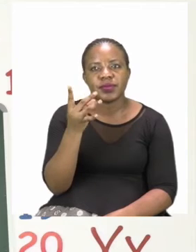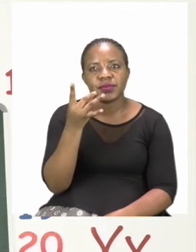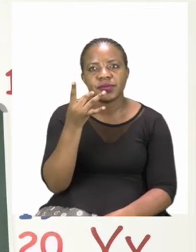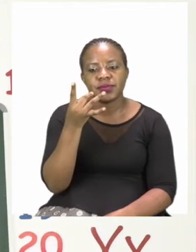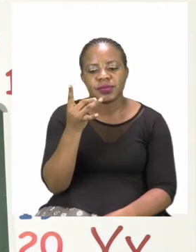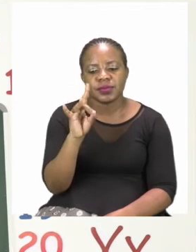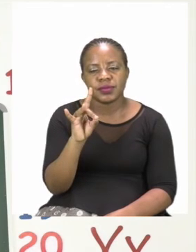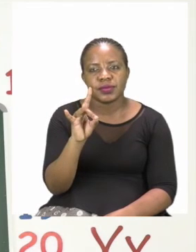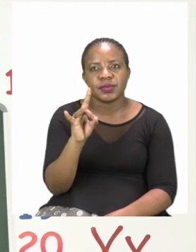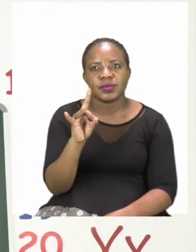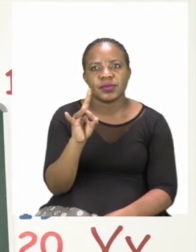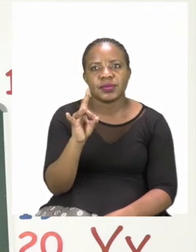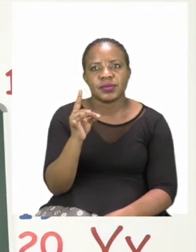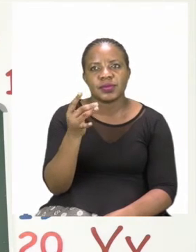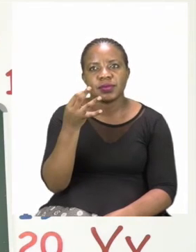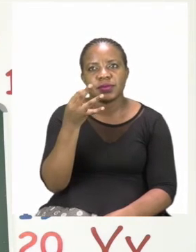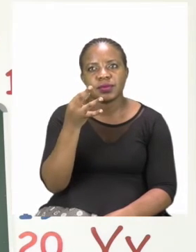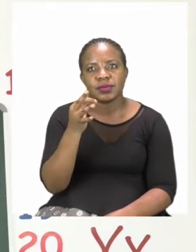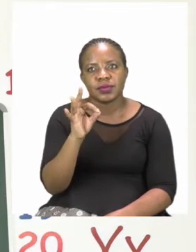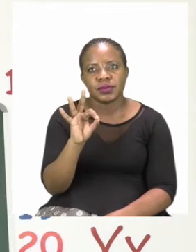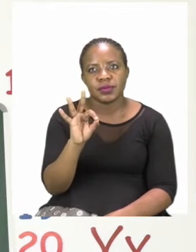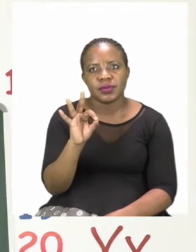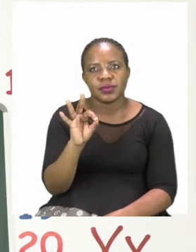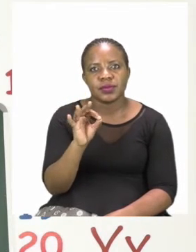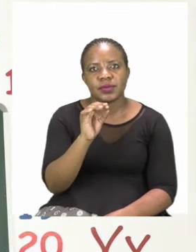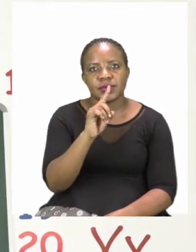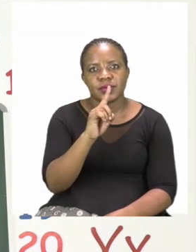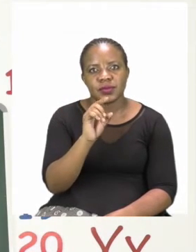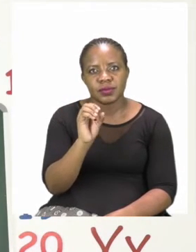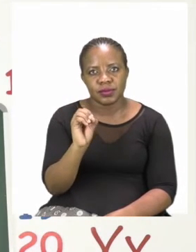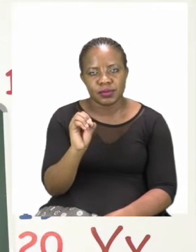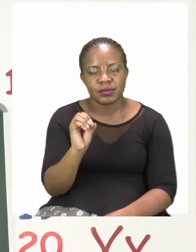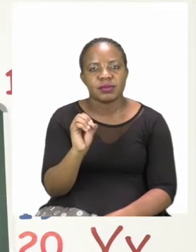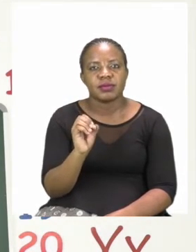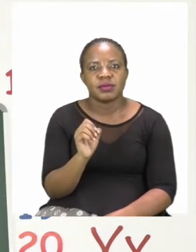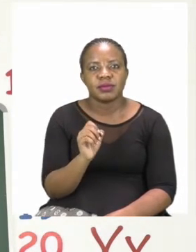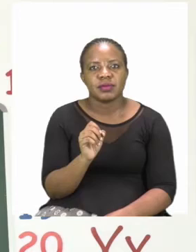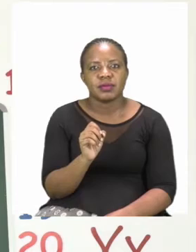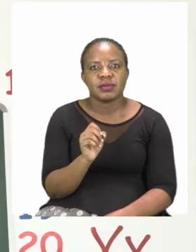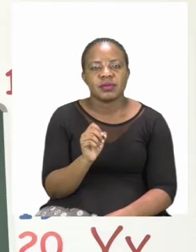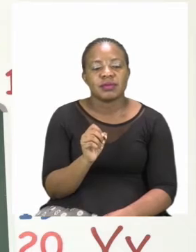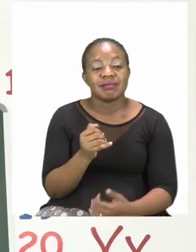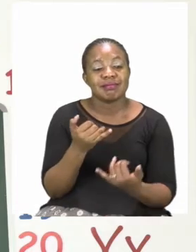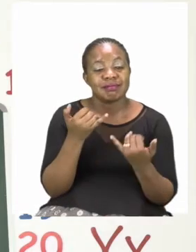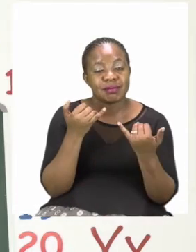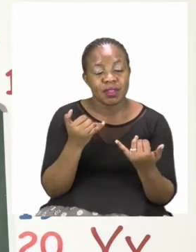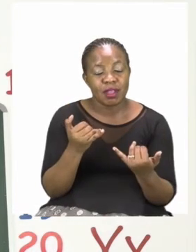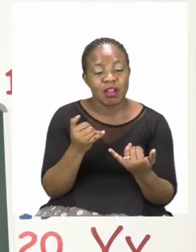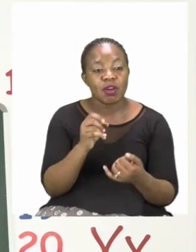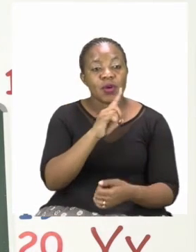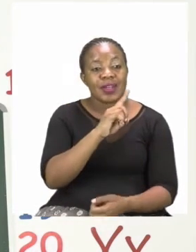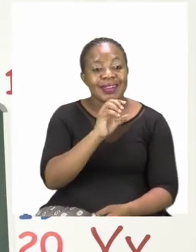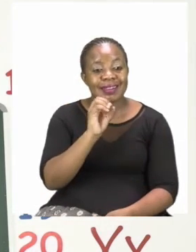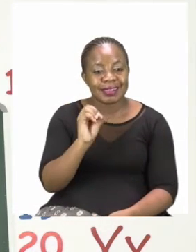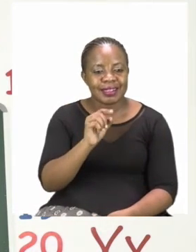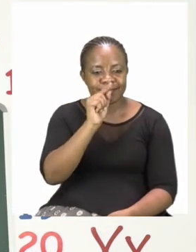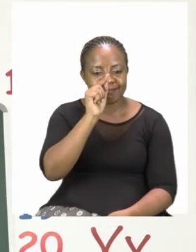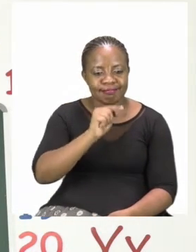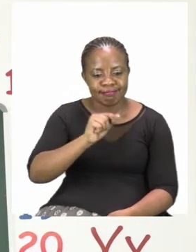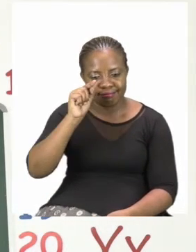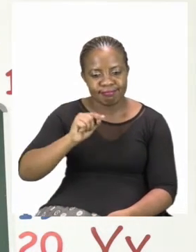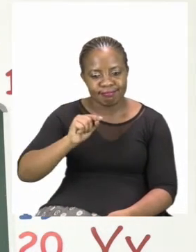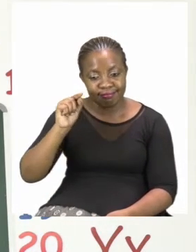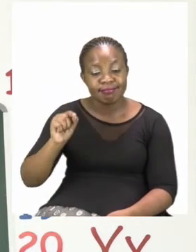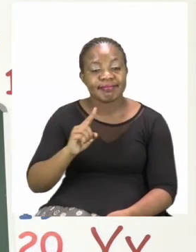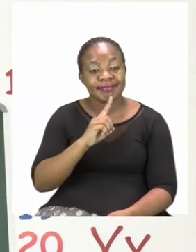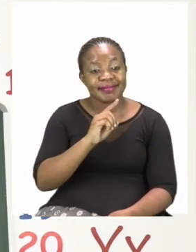8, 9, 10. So now we have 10 sticks.